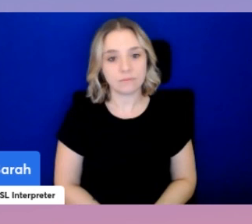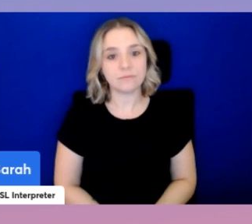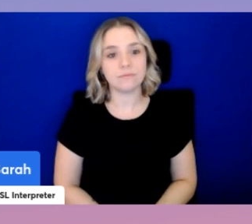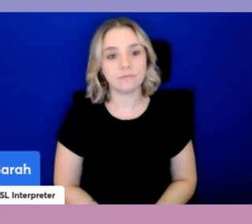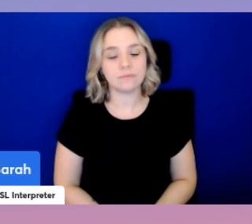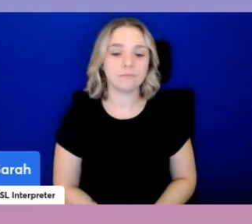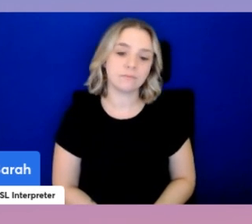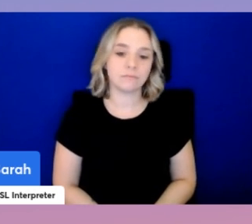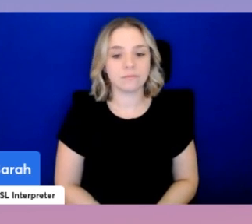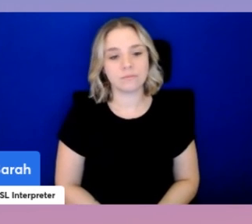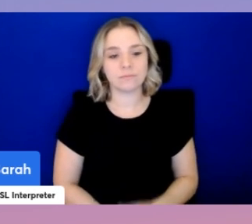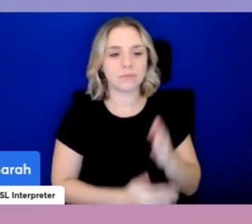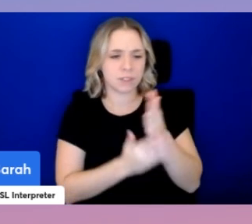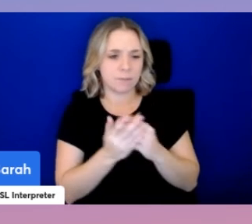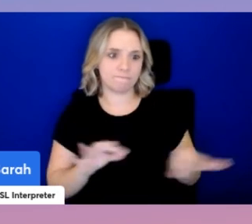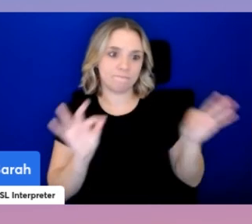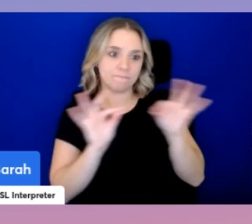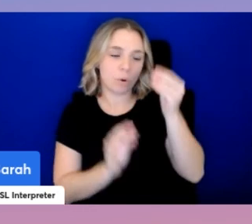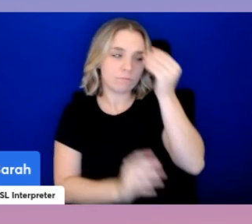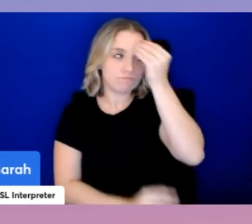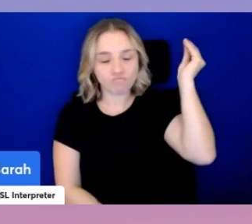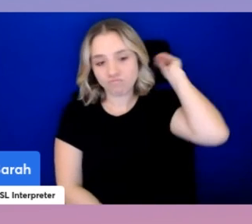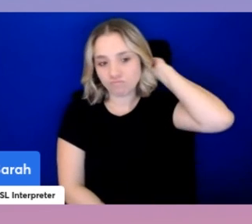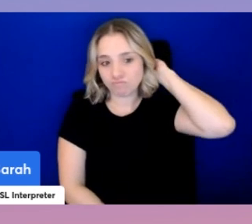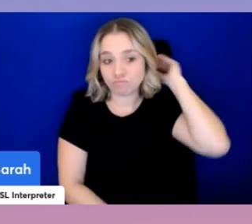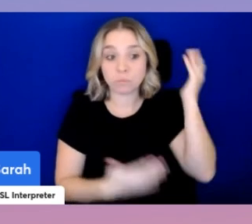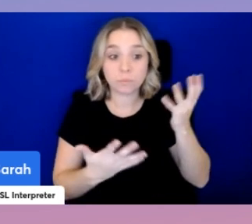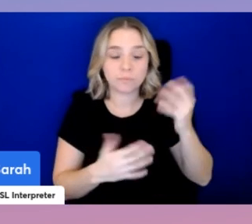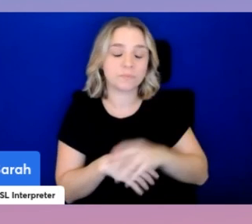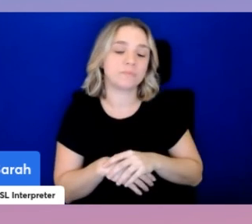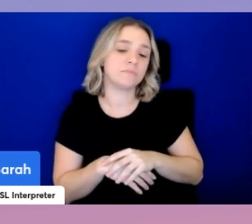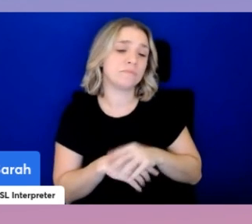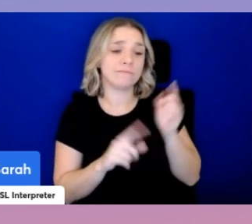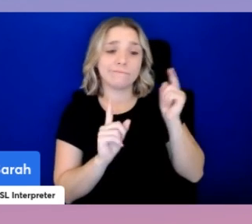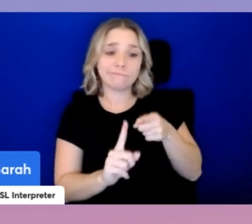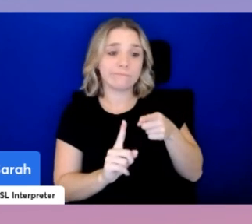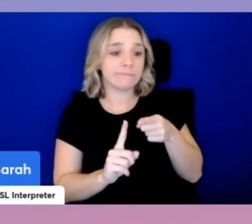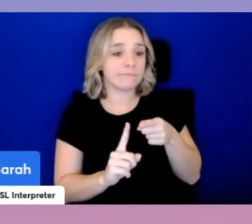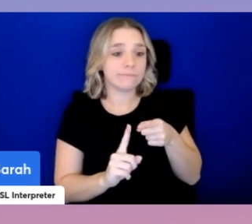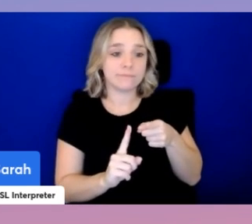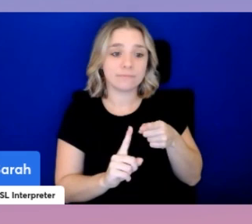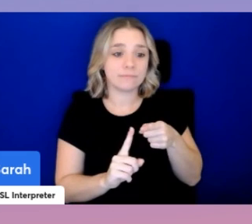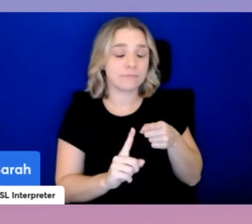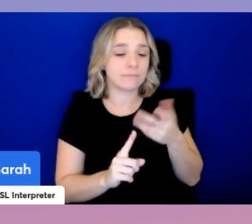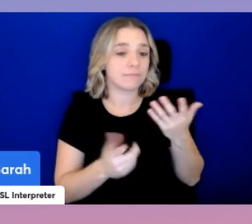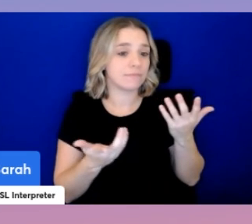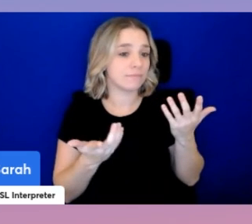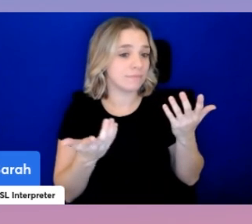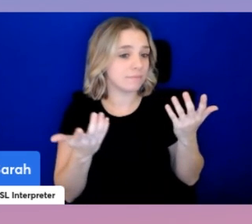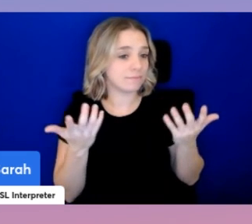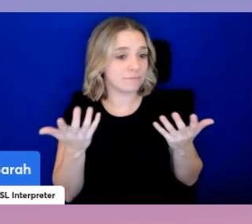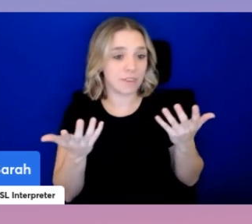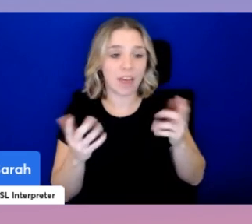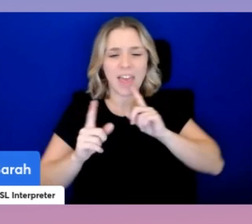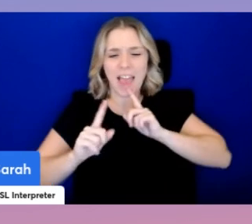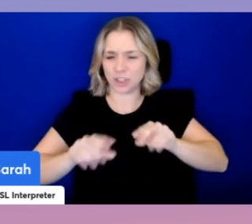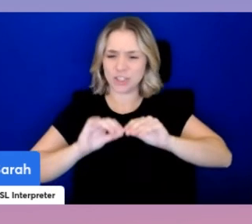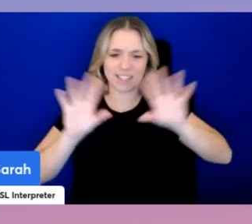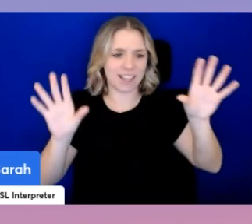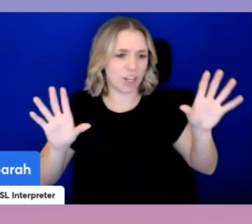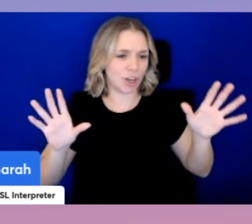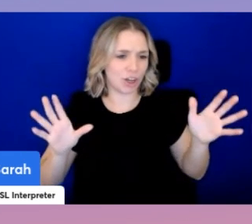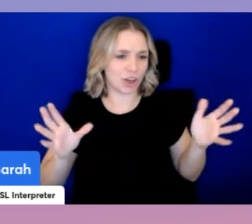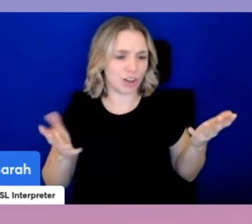Some key takeaways. I think in conclusion, the answer is clear and evident